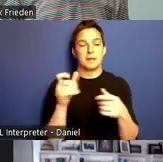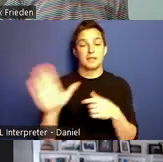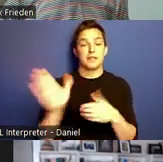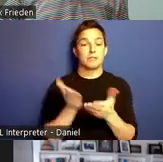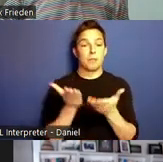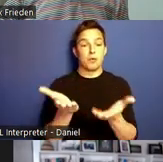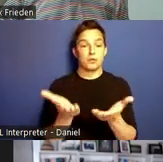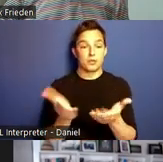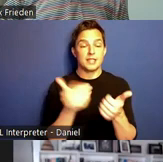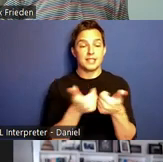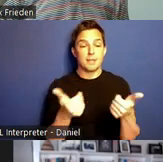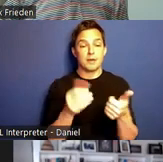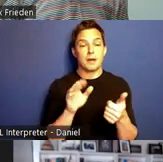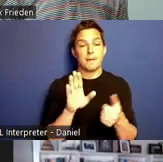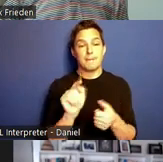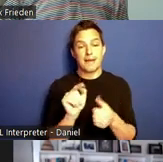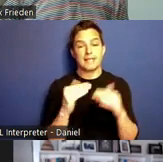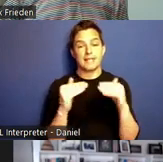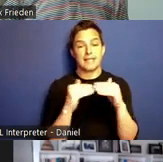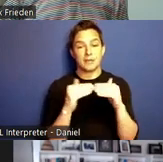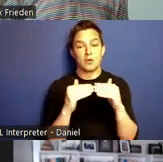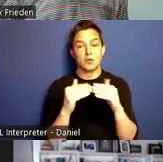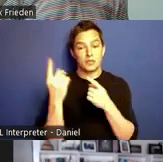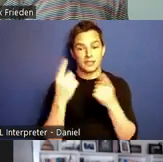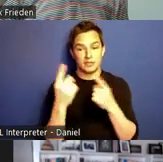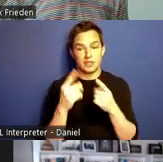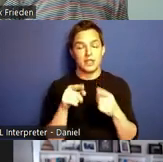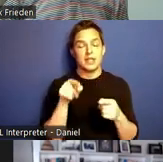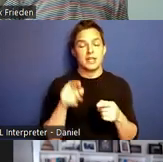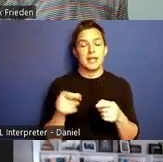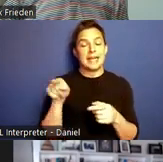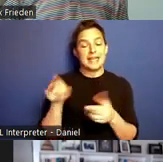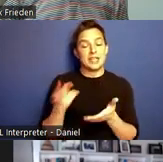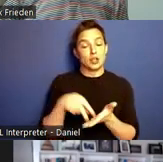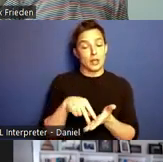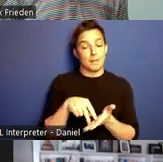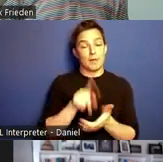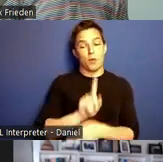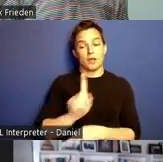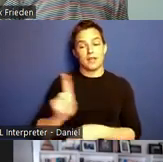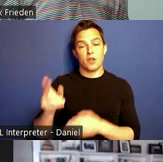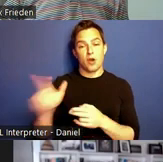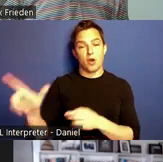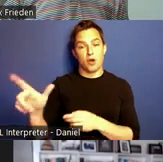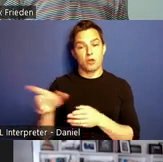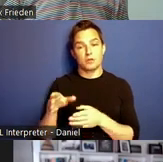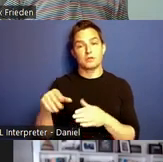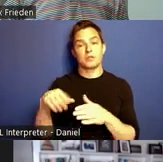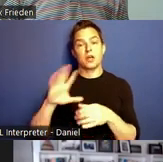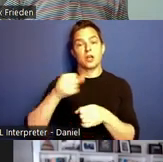under consideration. So he stood up and he left the hearing room, walked down the hallway, locked himself in a nearby